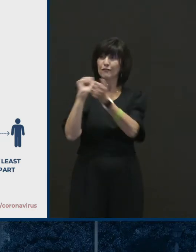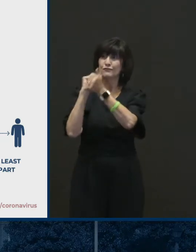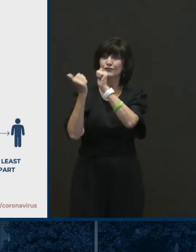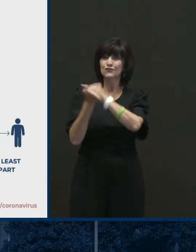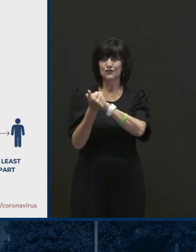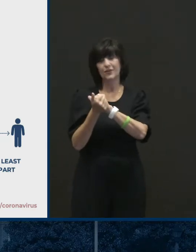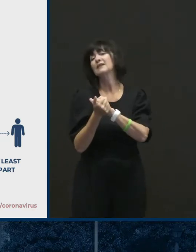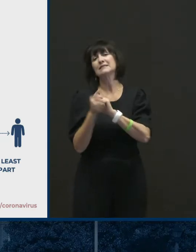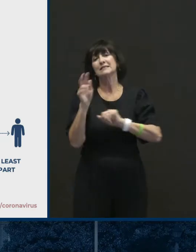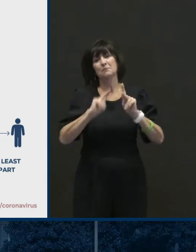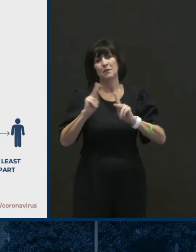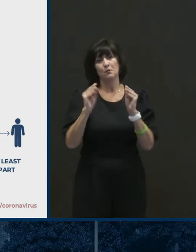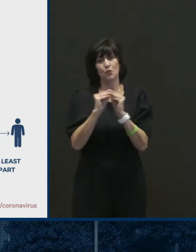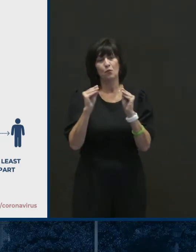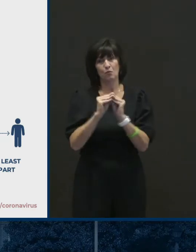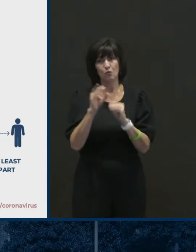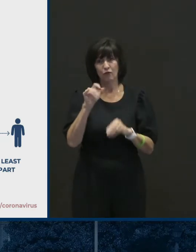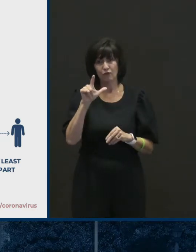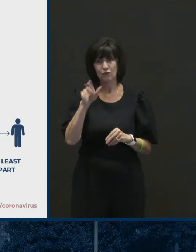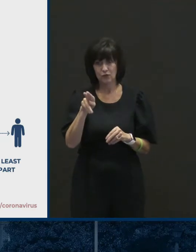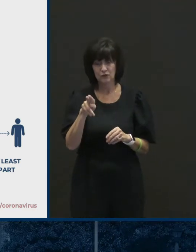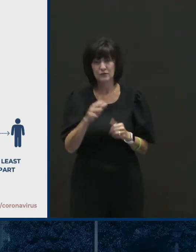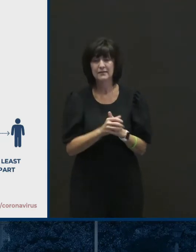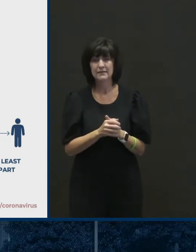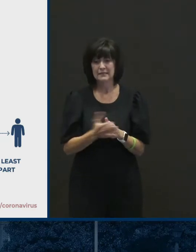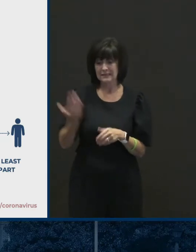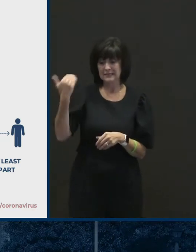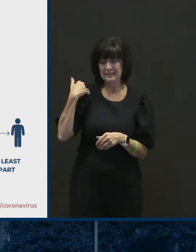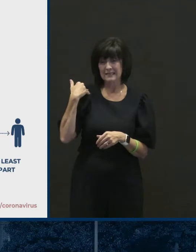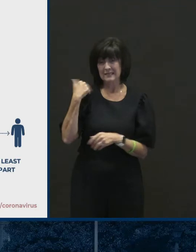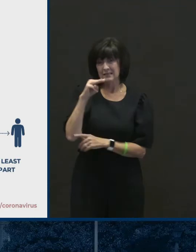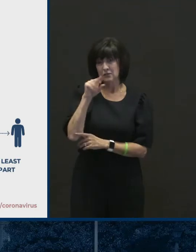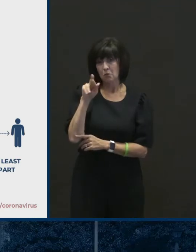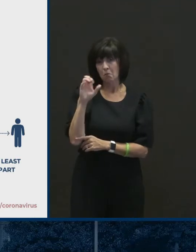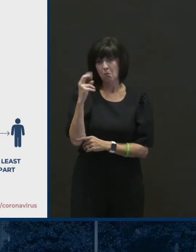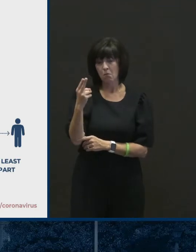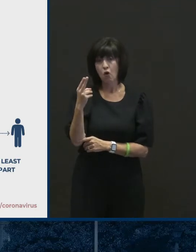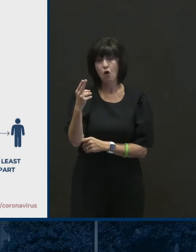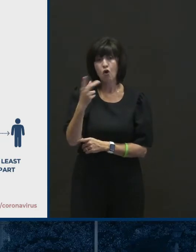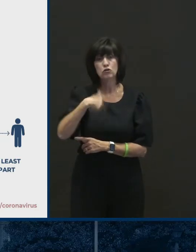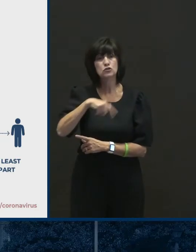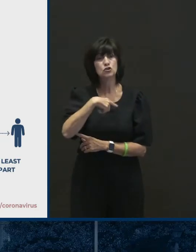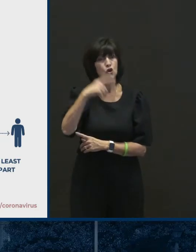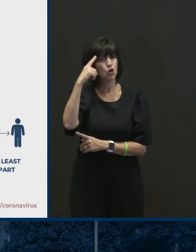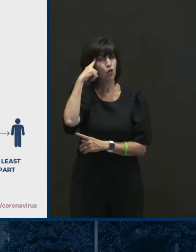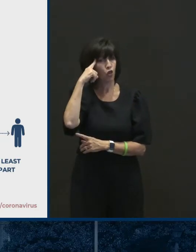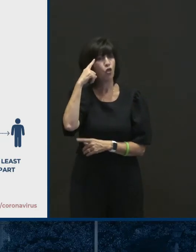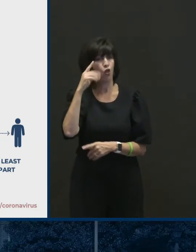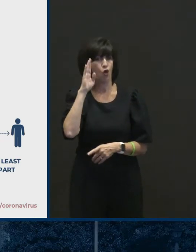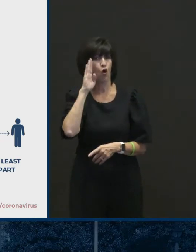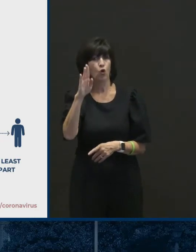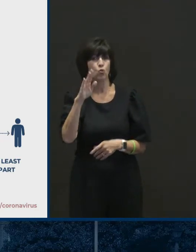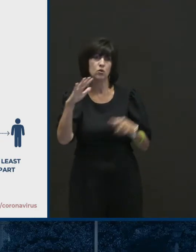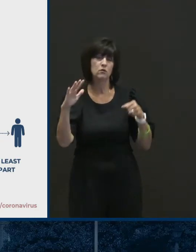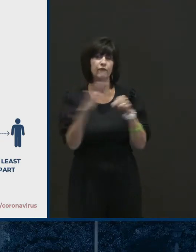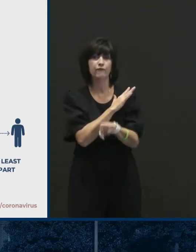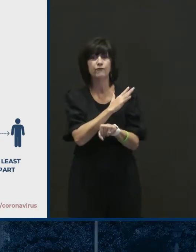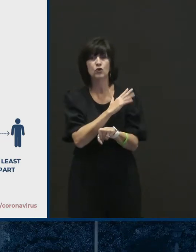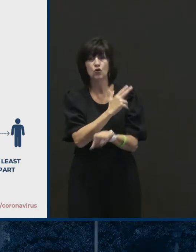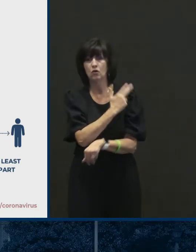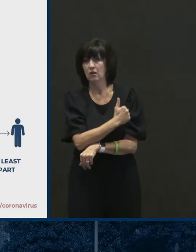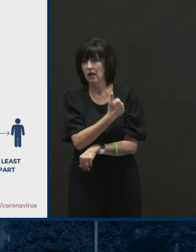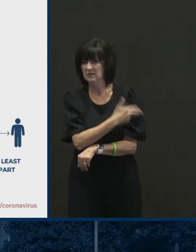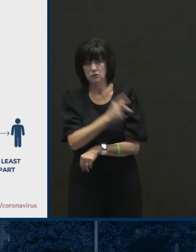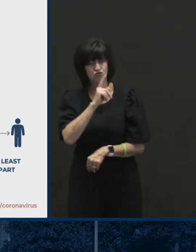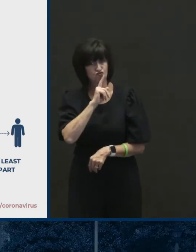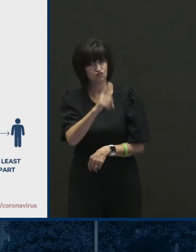concern from the very beginning, back in early March, was that we would somehow run through our hospital capacity. By the way, the hospitals have been great